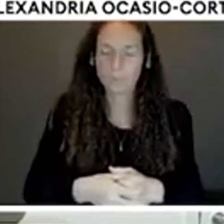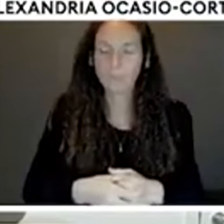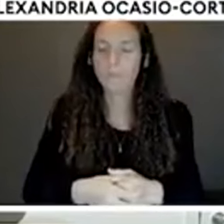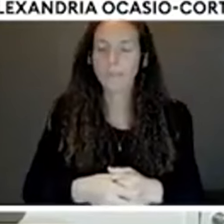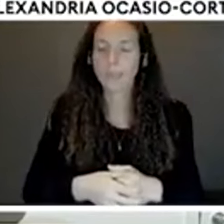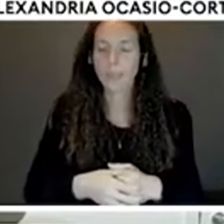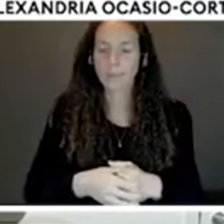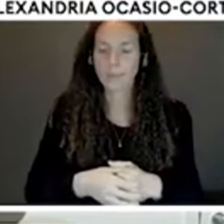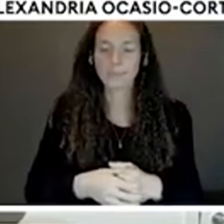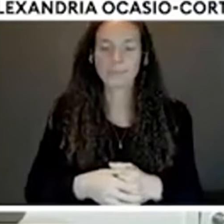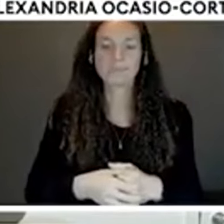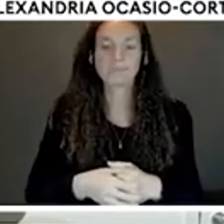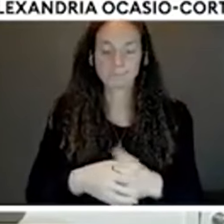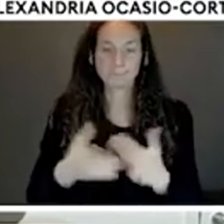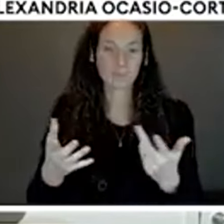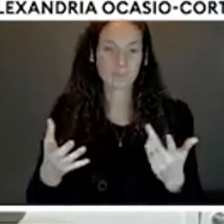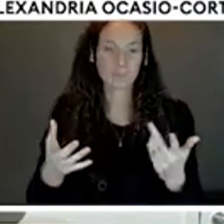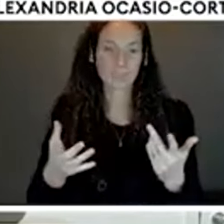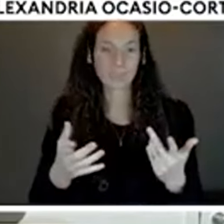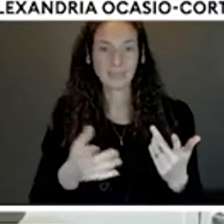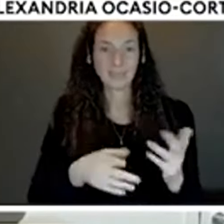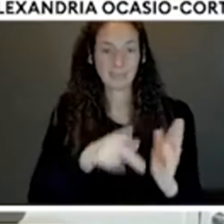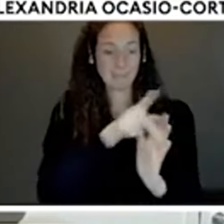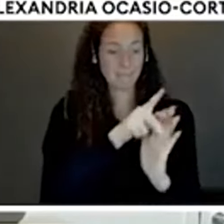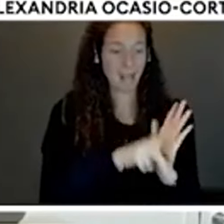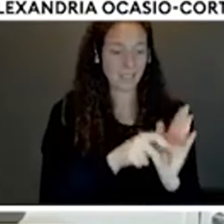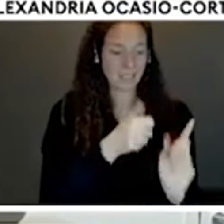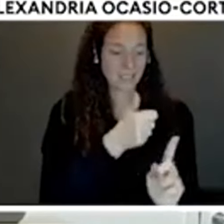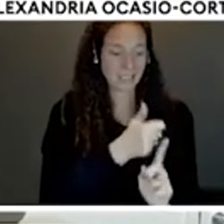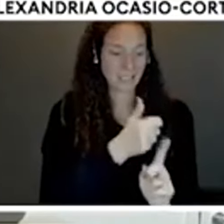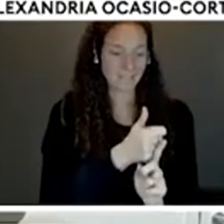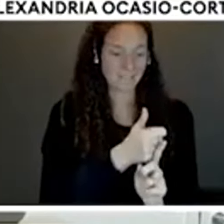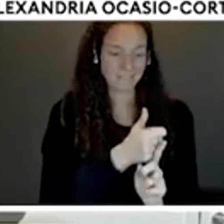does not help us, does not even help